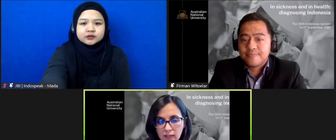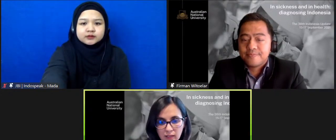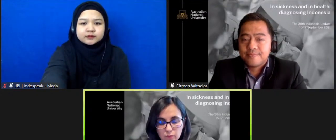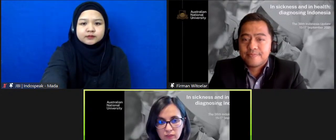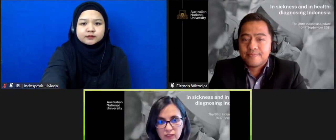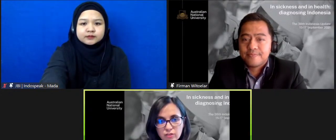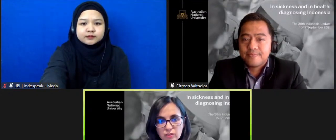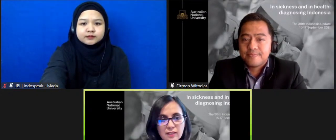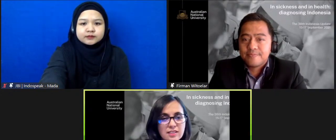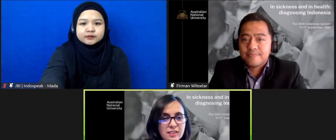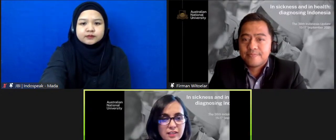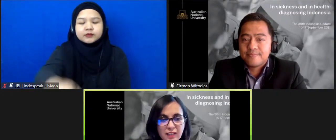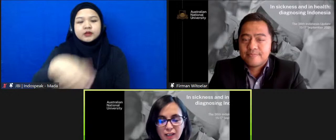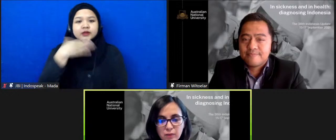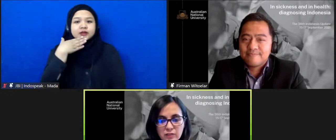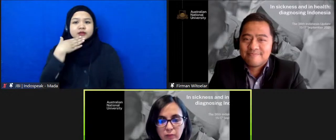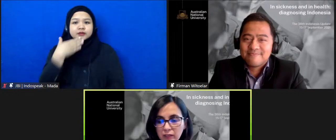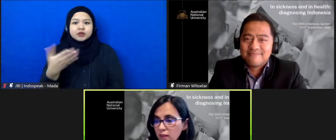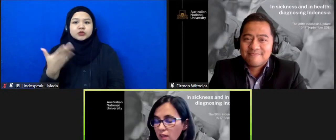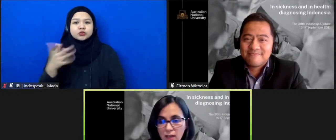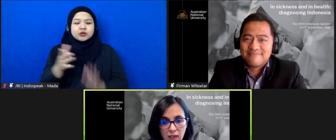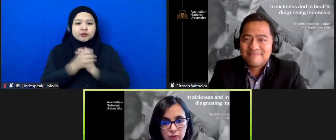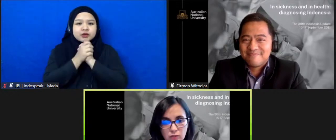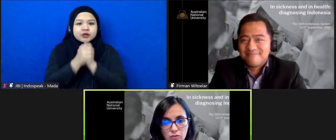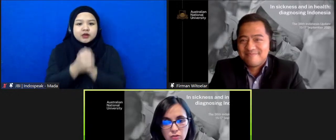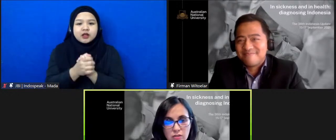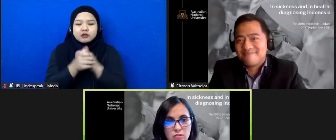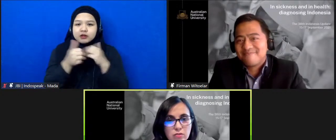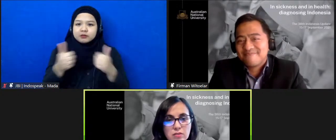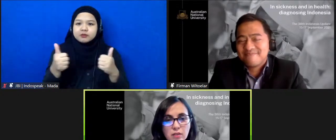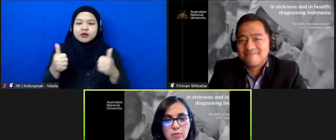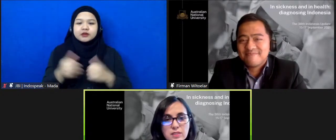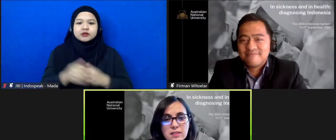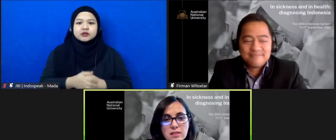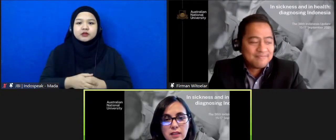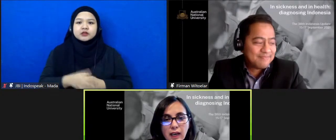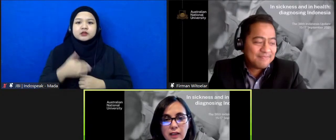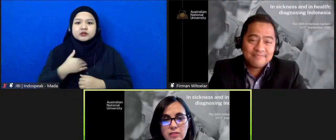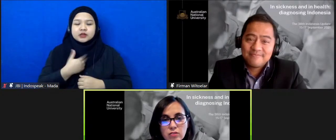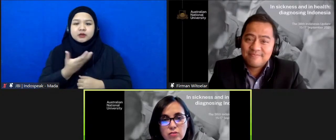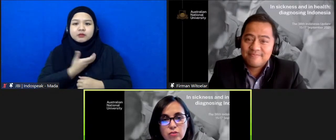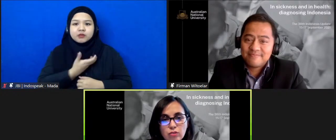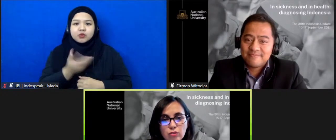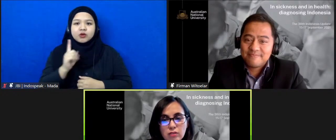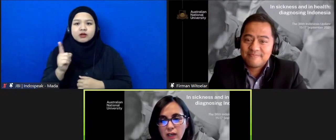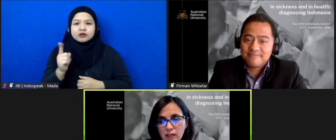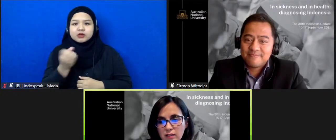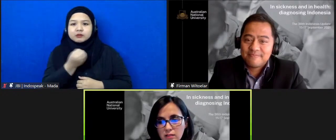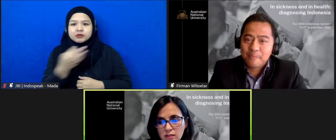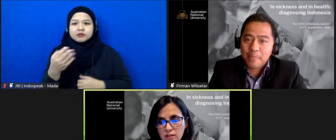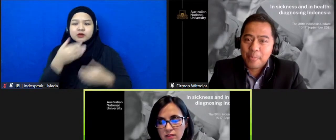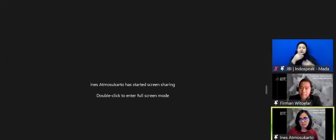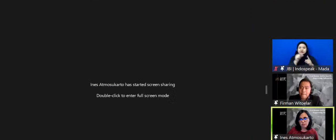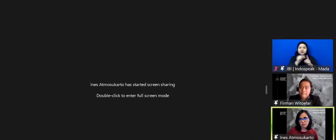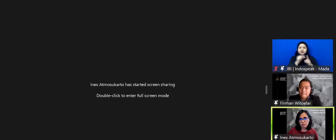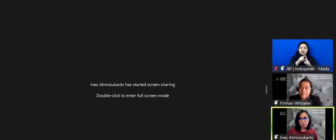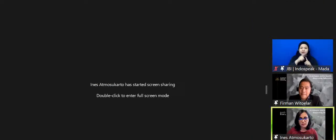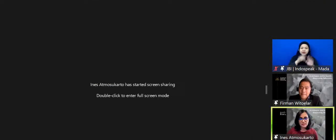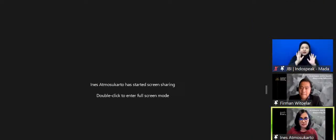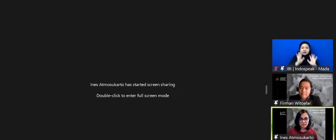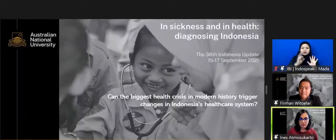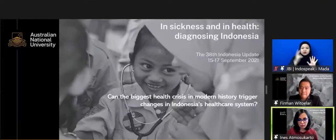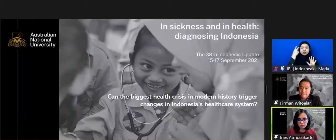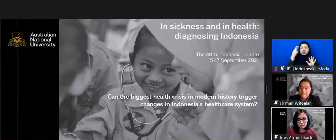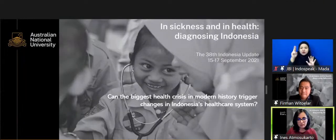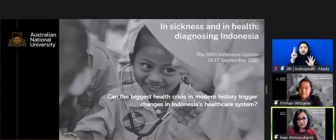kind introduction, Mas Firman. I will just use some slides just to guide my